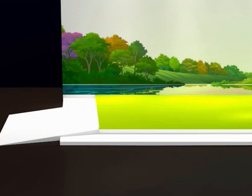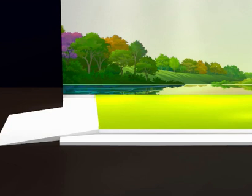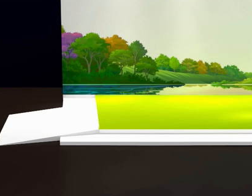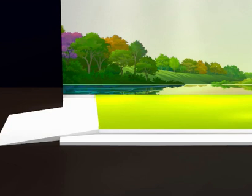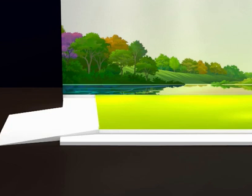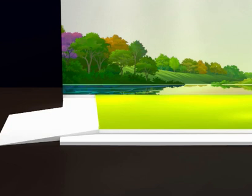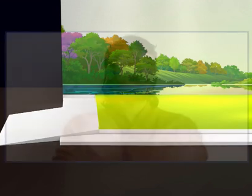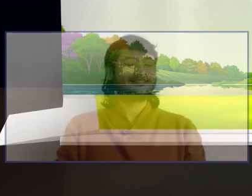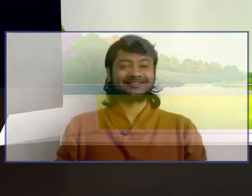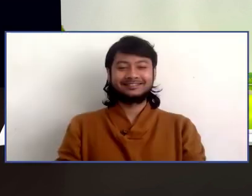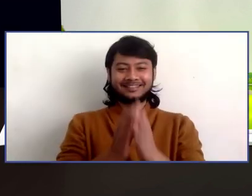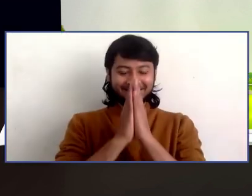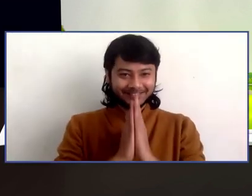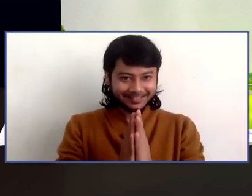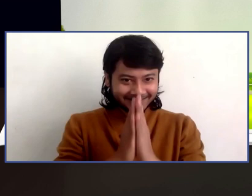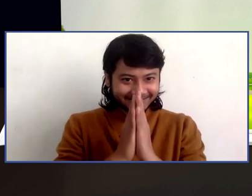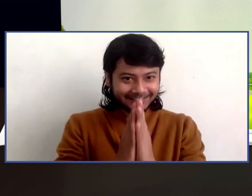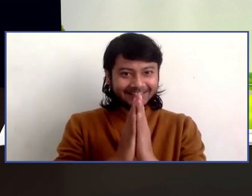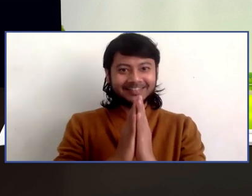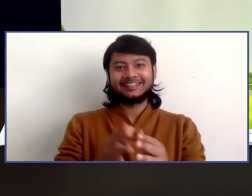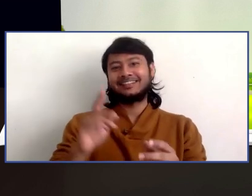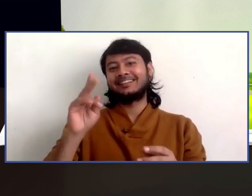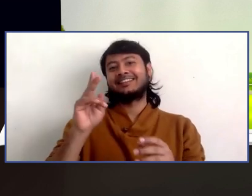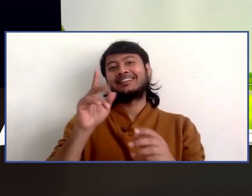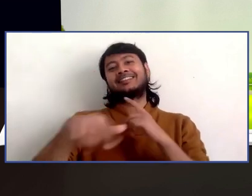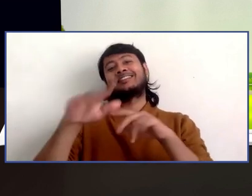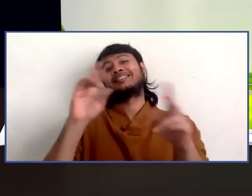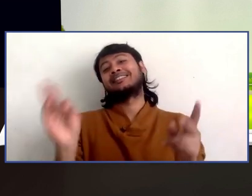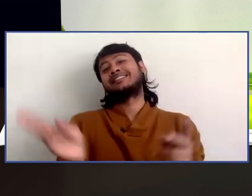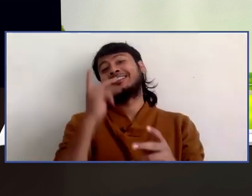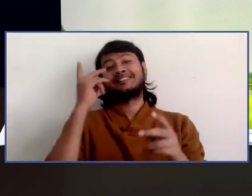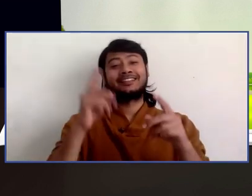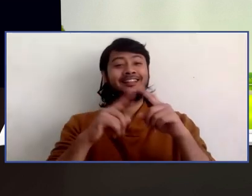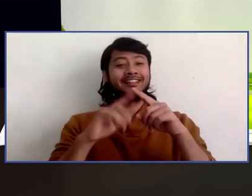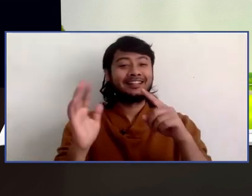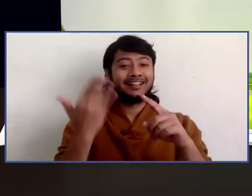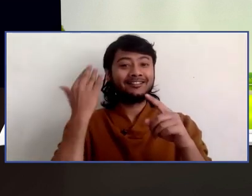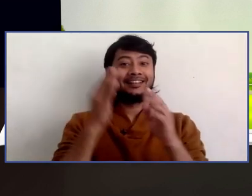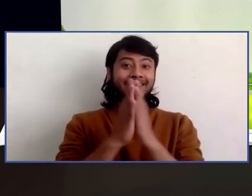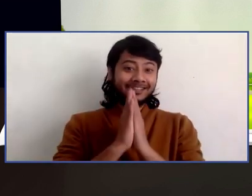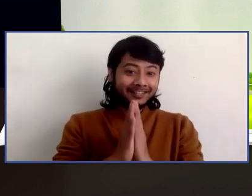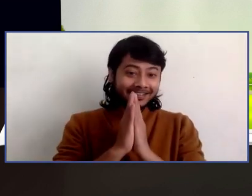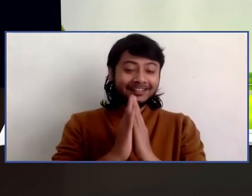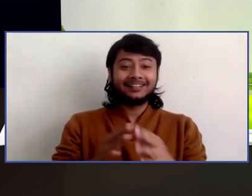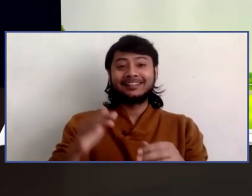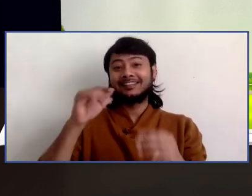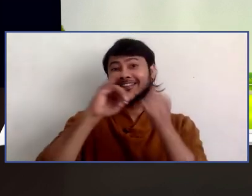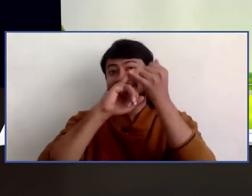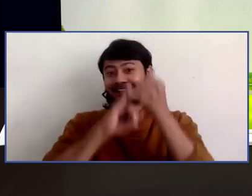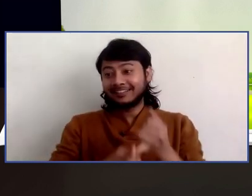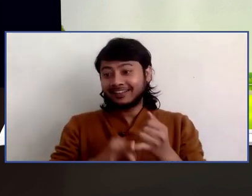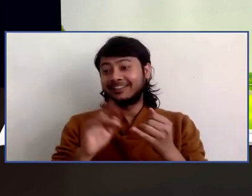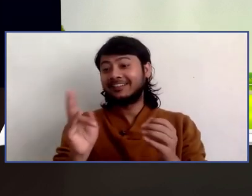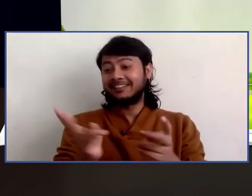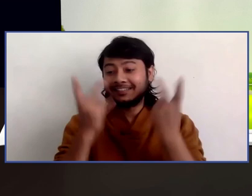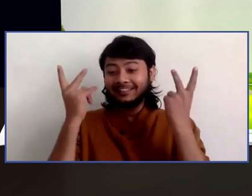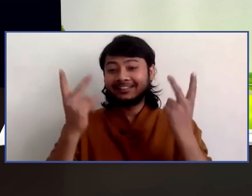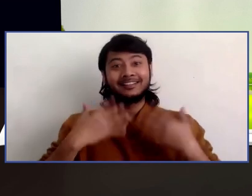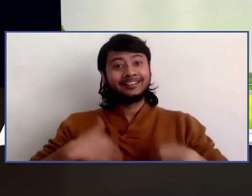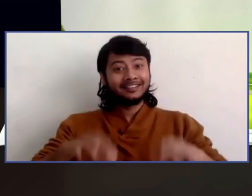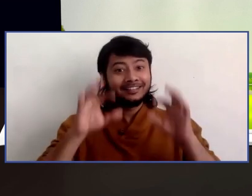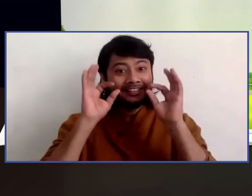Namaste, Namaskara, Vanakkam, Kemcho, Sugamano, how's your